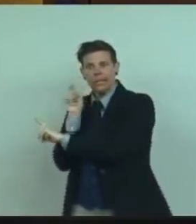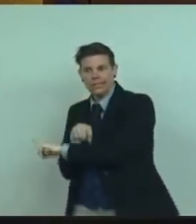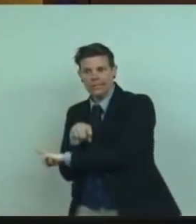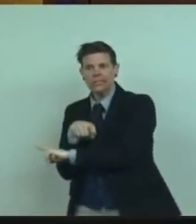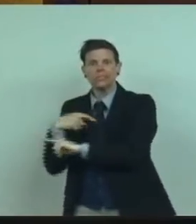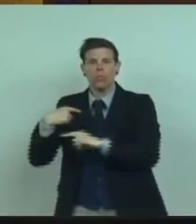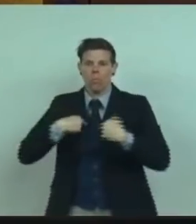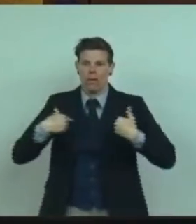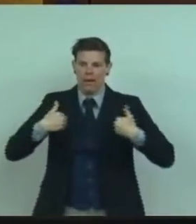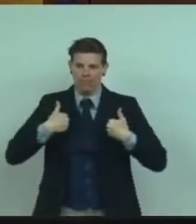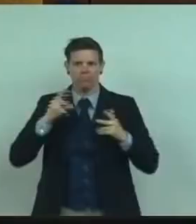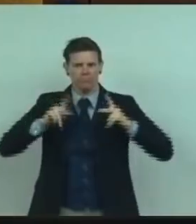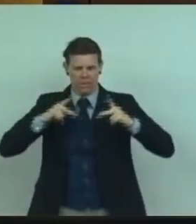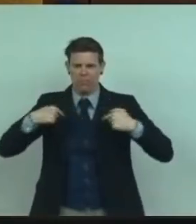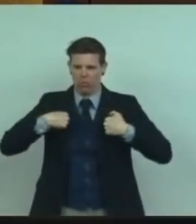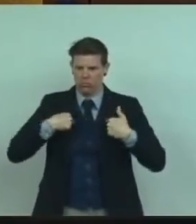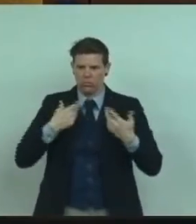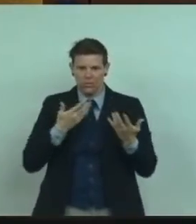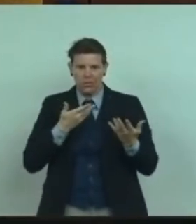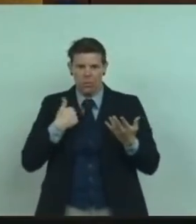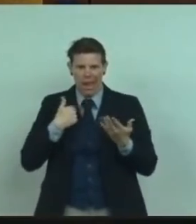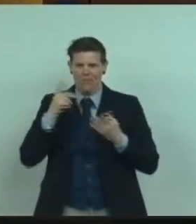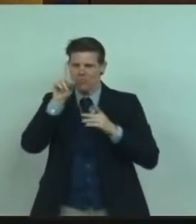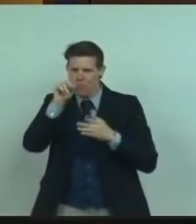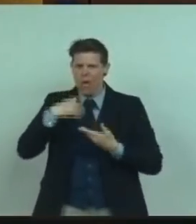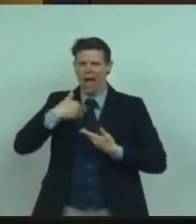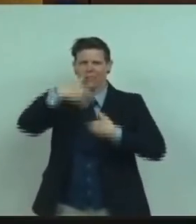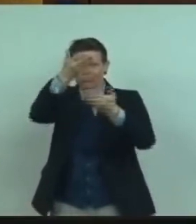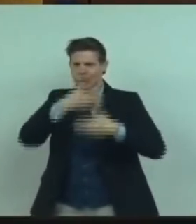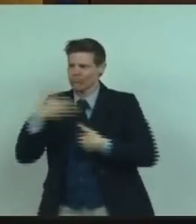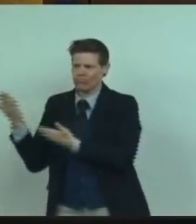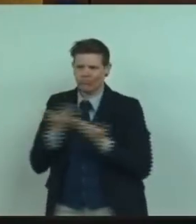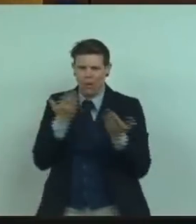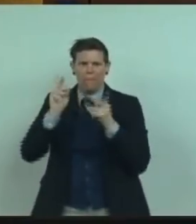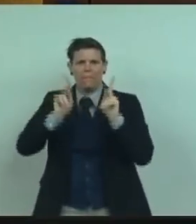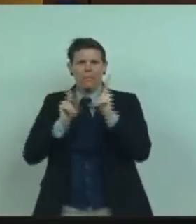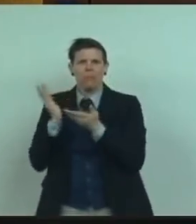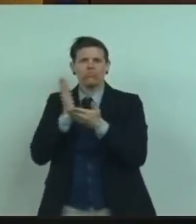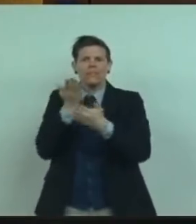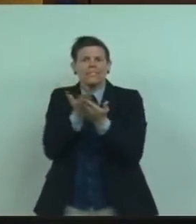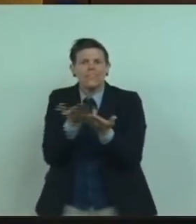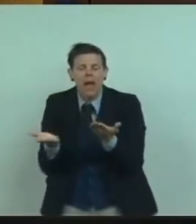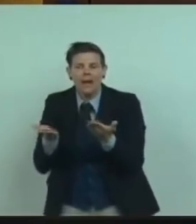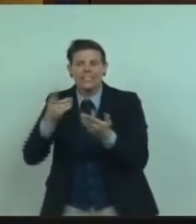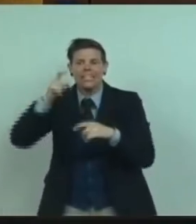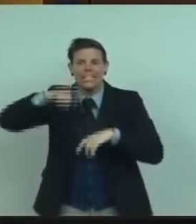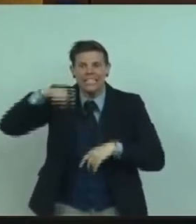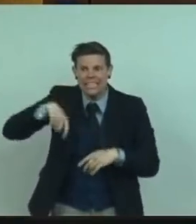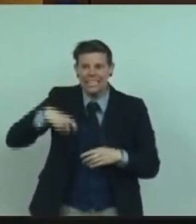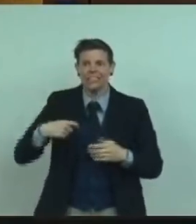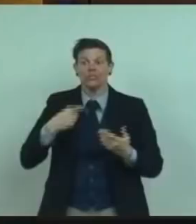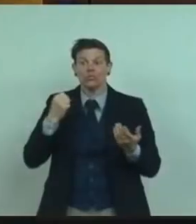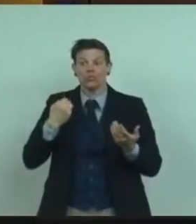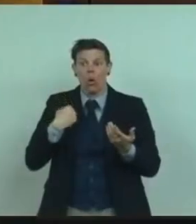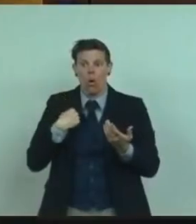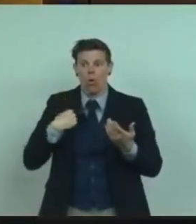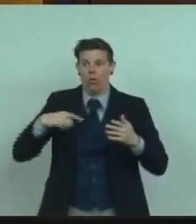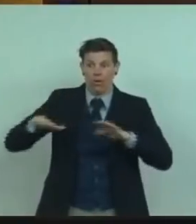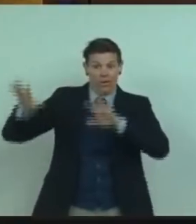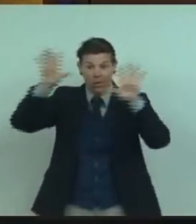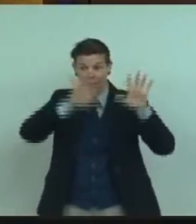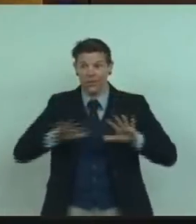more spread of this virus, and that the whole country should go to something called a lockdown. Not even sure